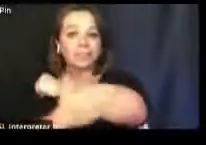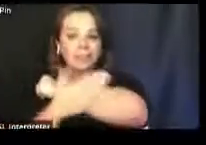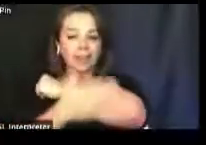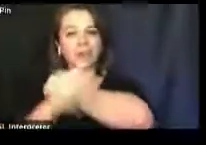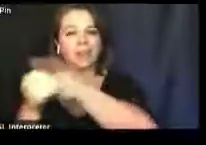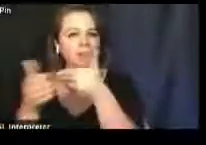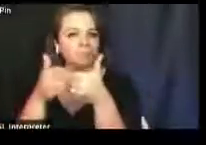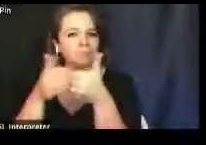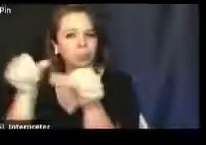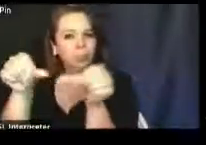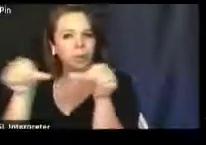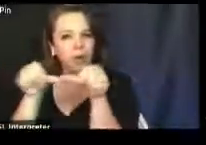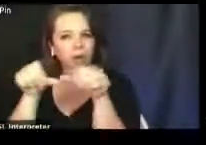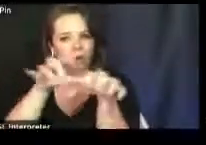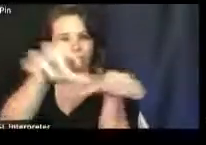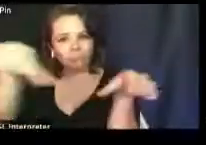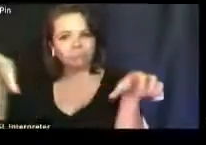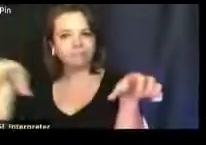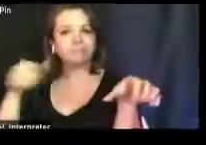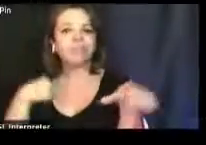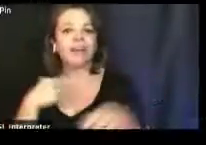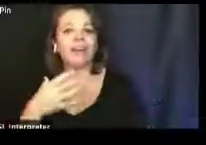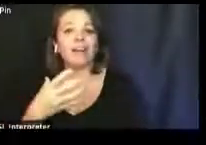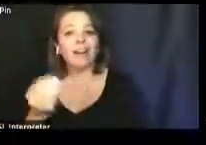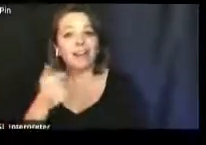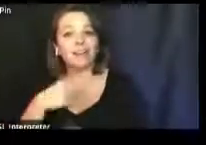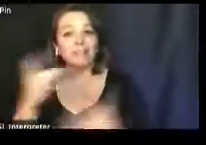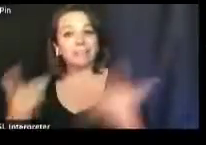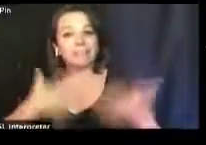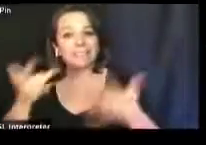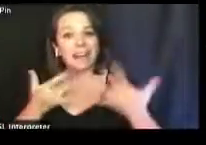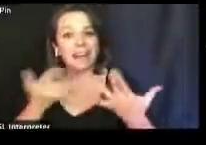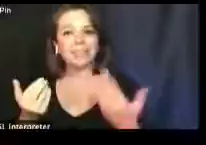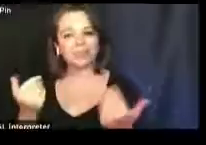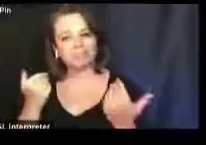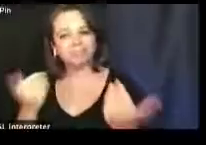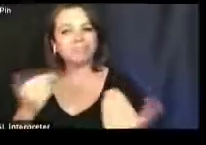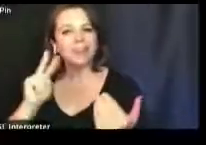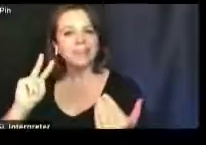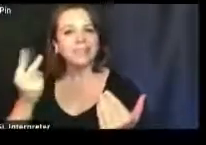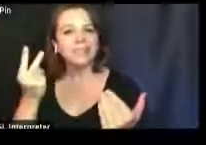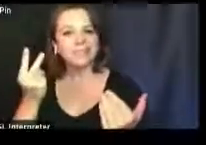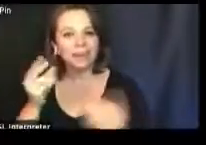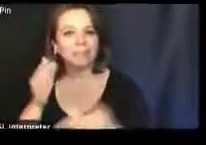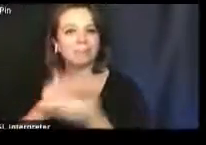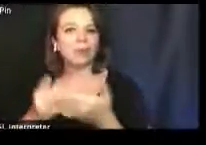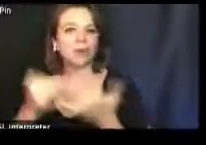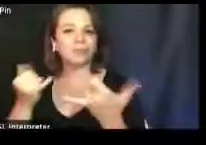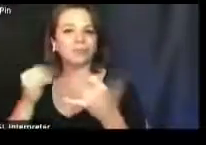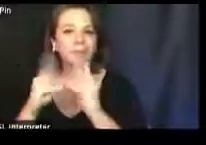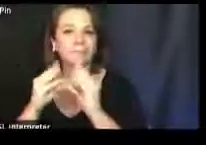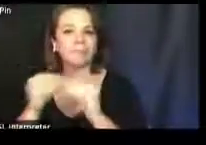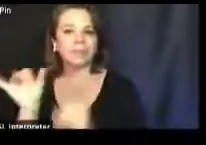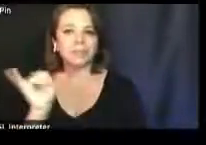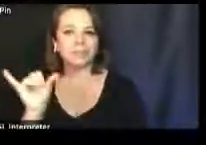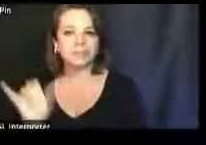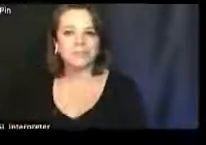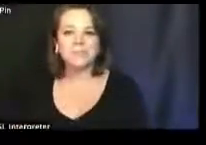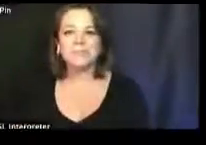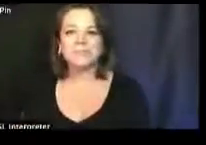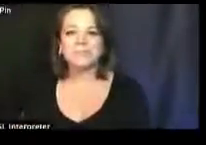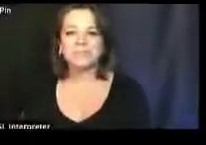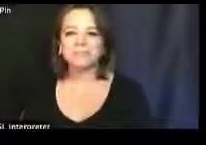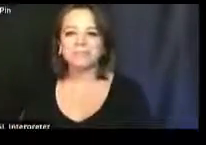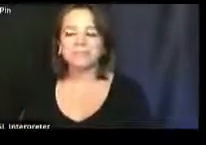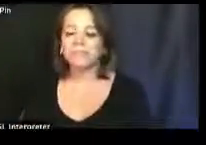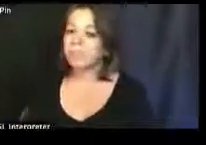surrounding areas. And I'm excited to take on the second session of today's meeting as well. Thank you,